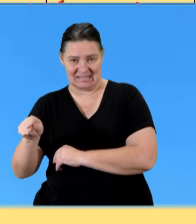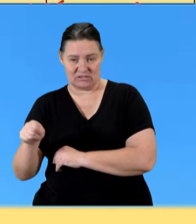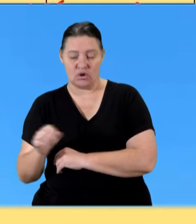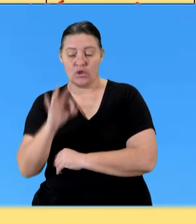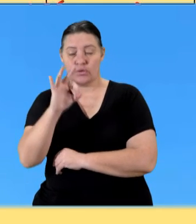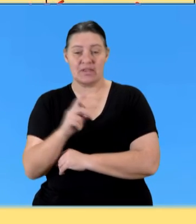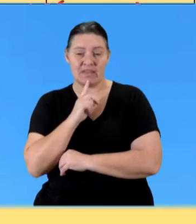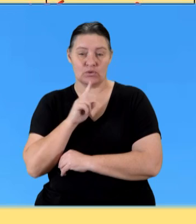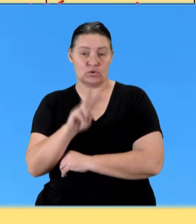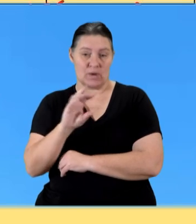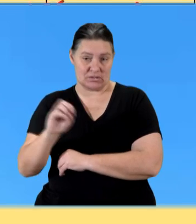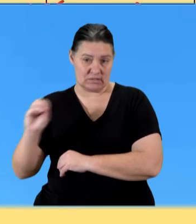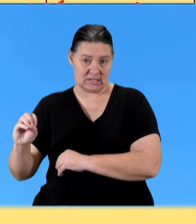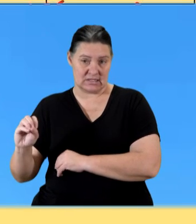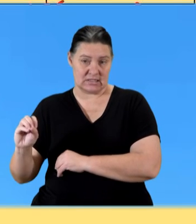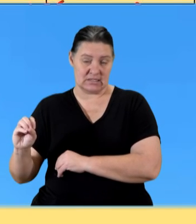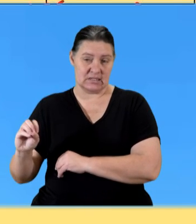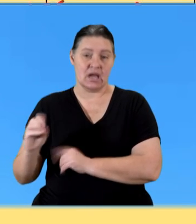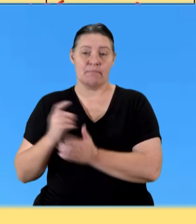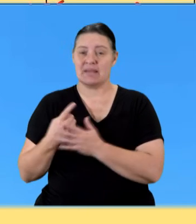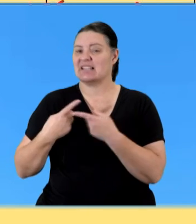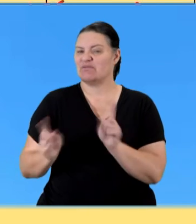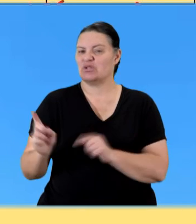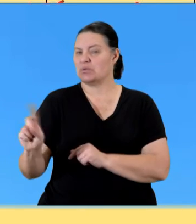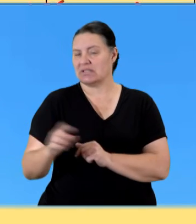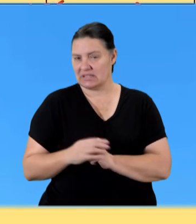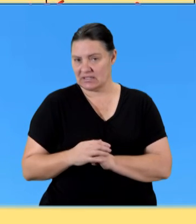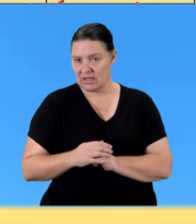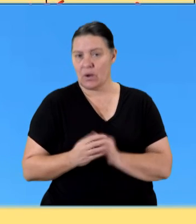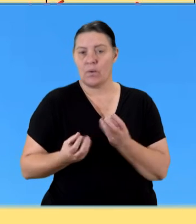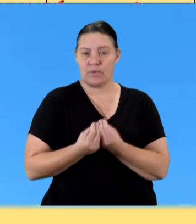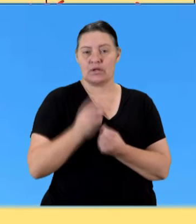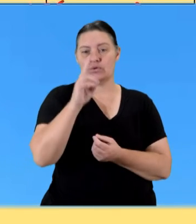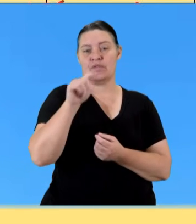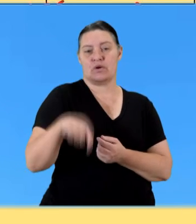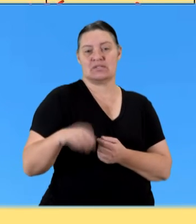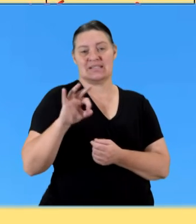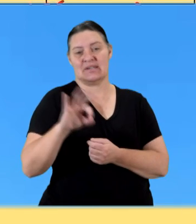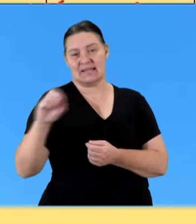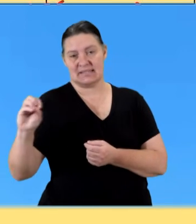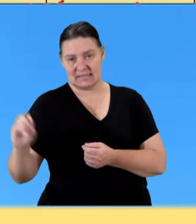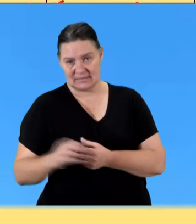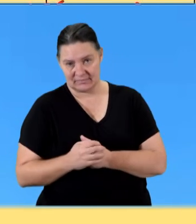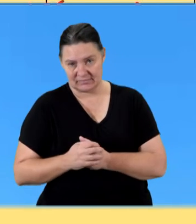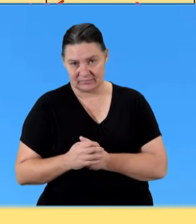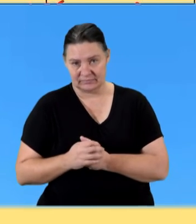So we say 3,200, and then we get the difference with